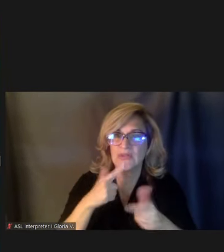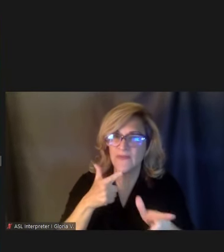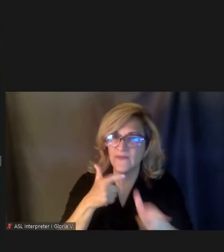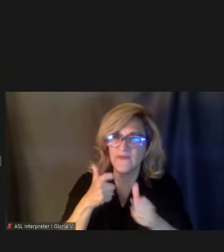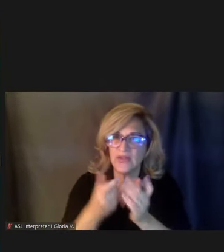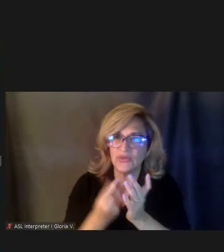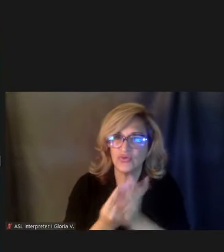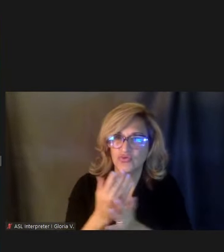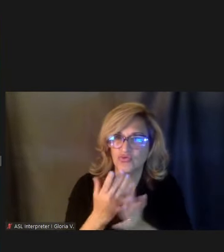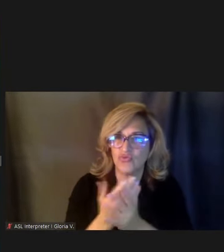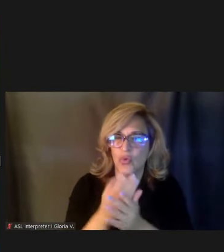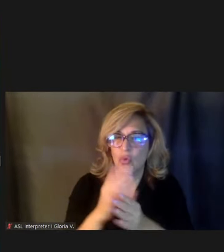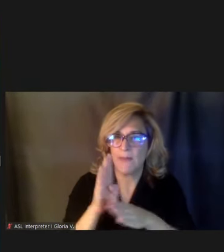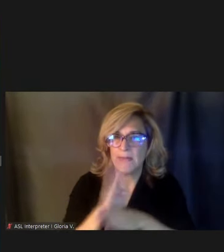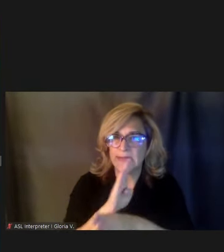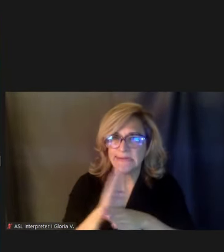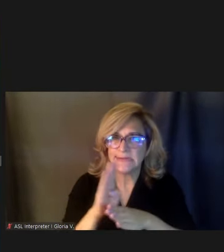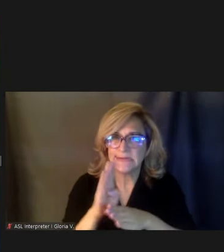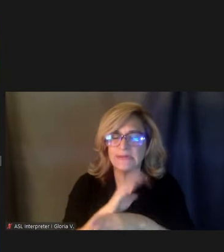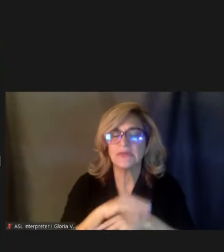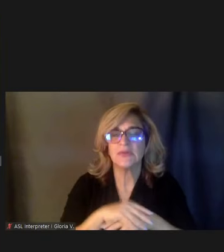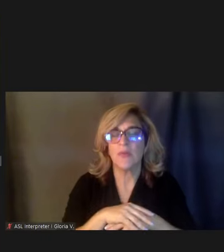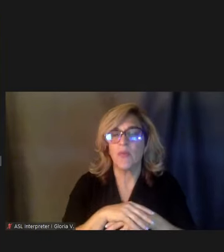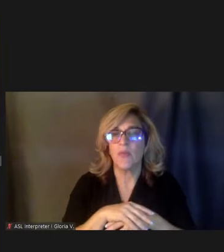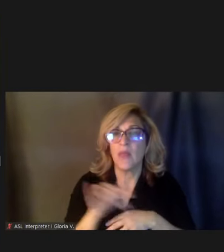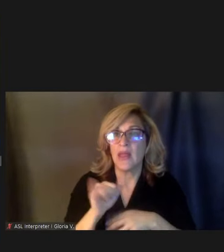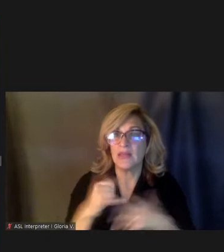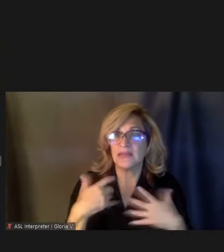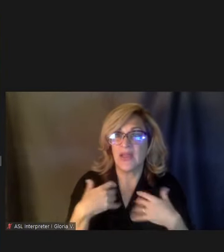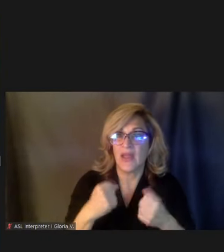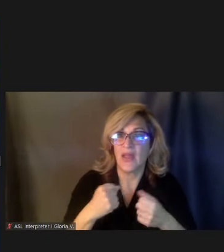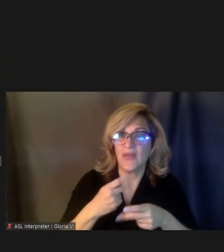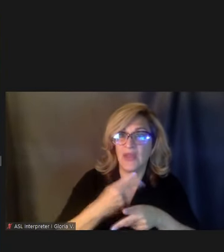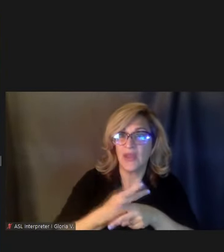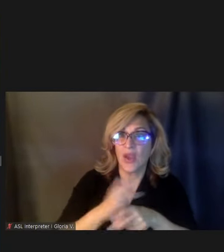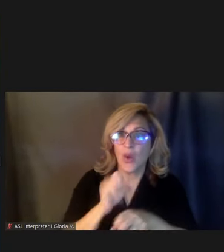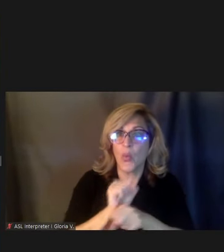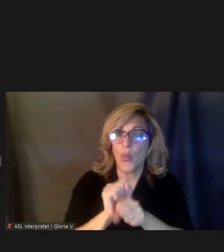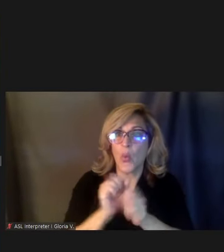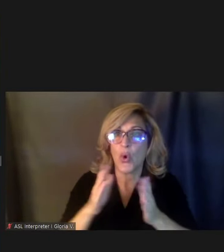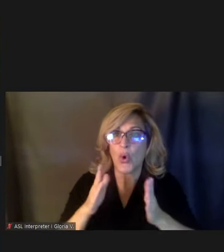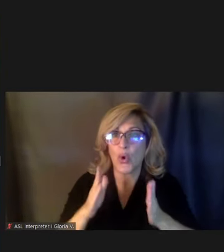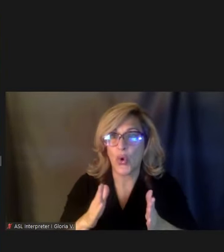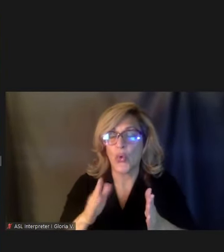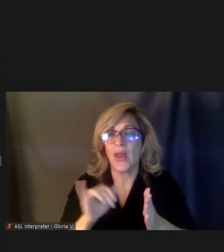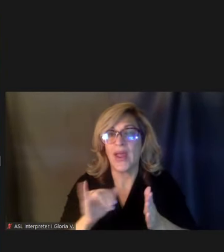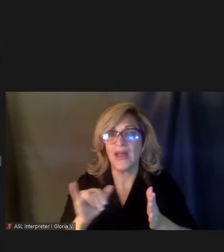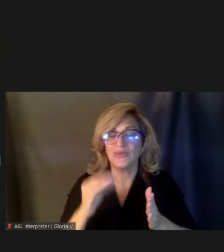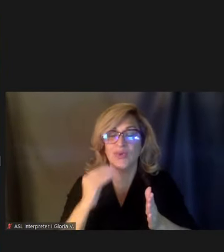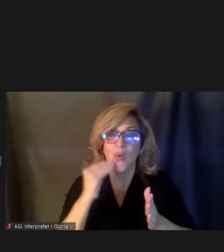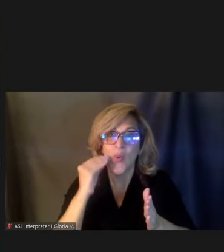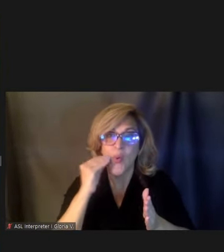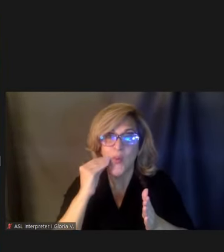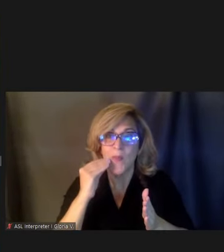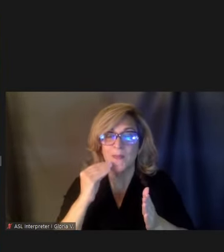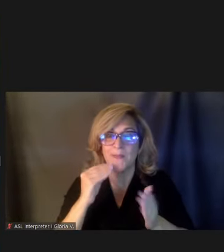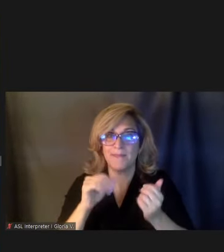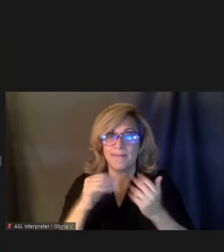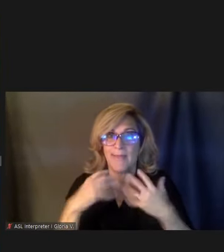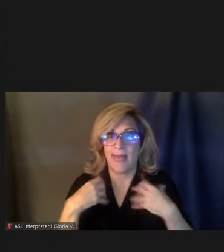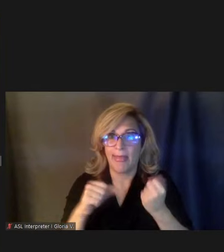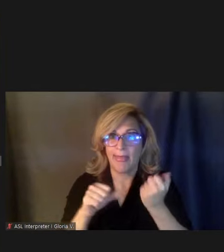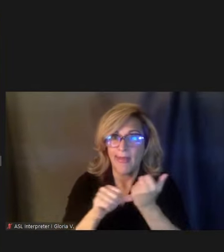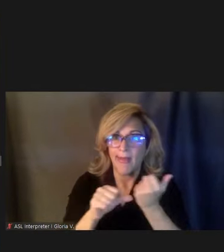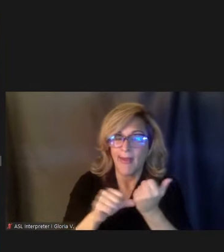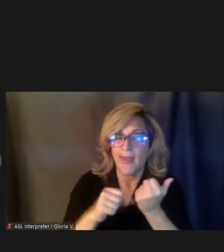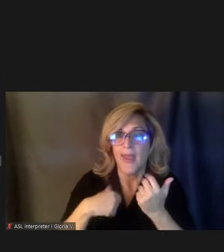growing industries. As a healthcare worker, as a health home aide, sometimes I care